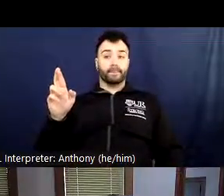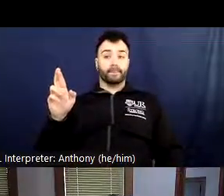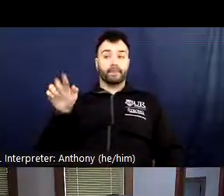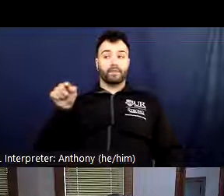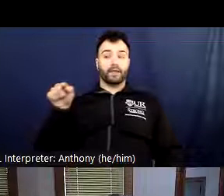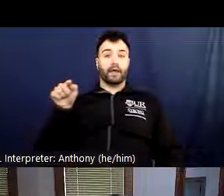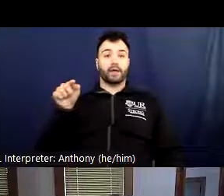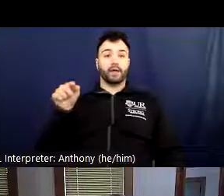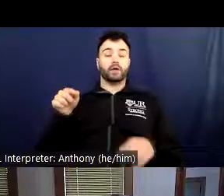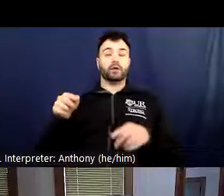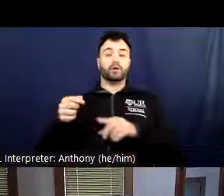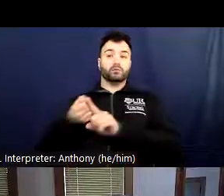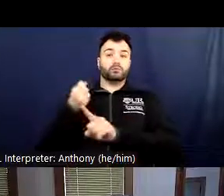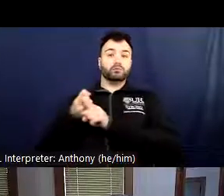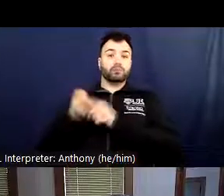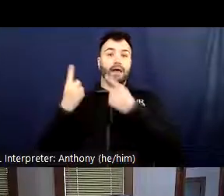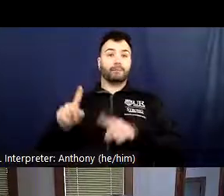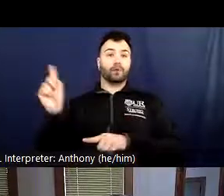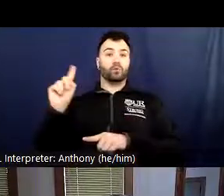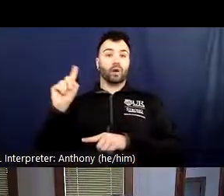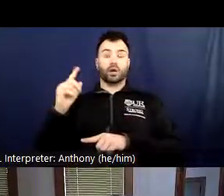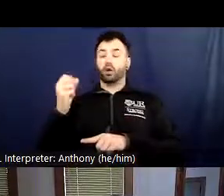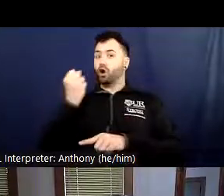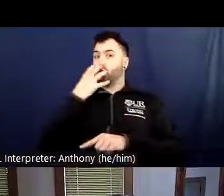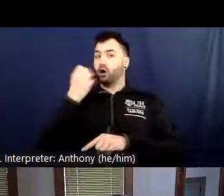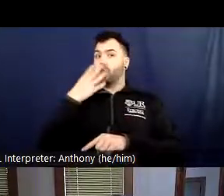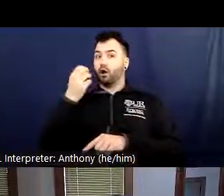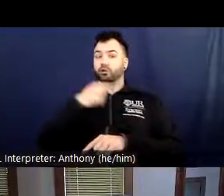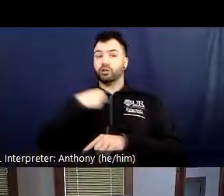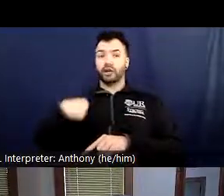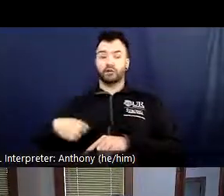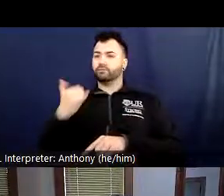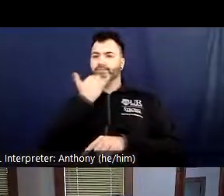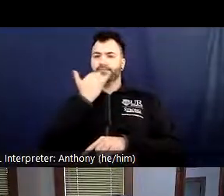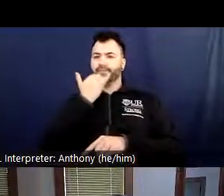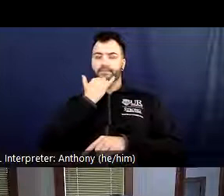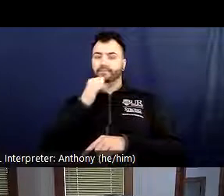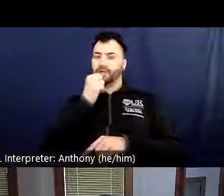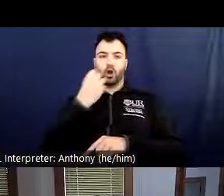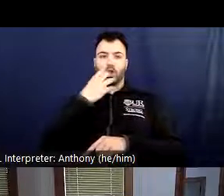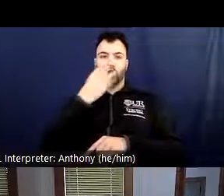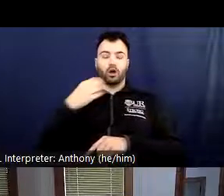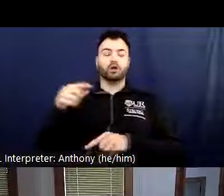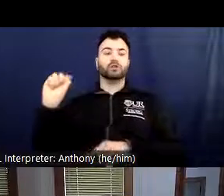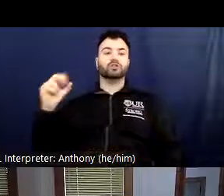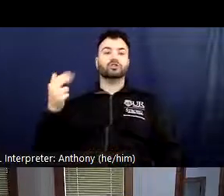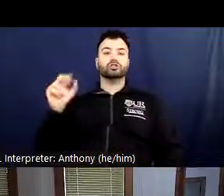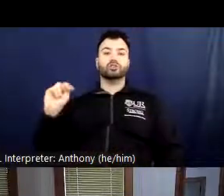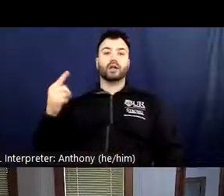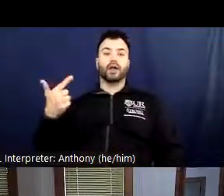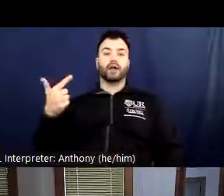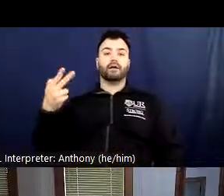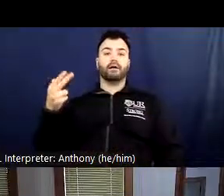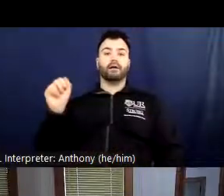harbors of Hong Kong to start, the harbors of Shanghai to start. The British, of course, were